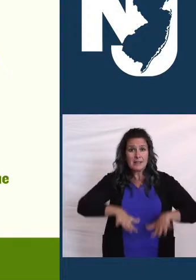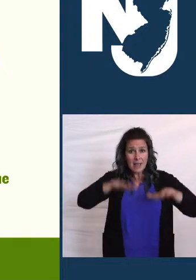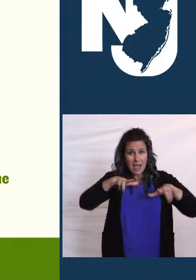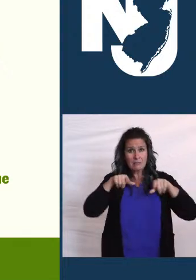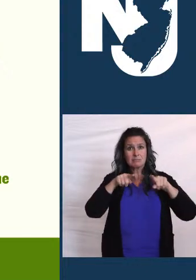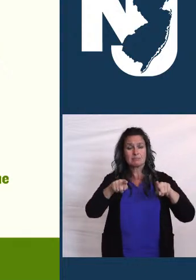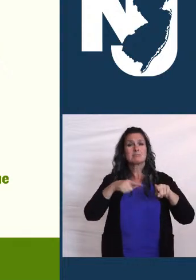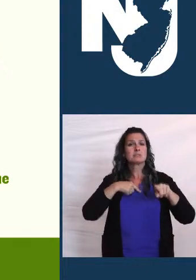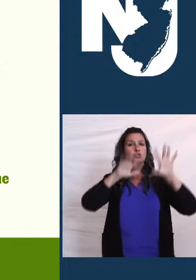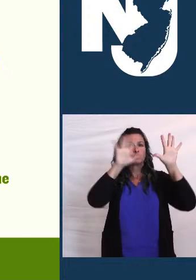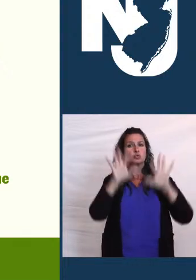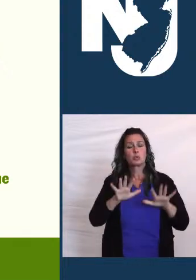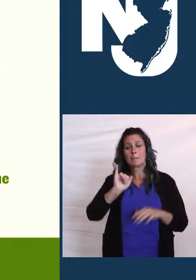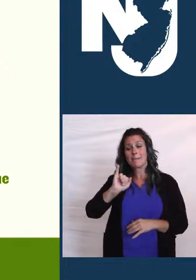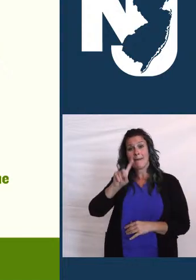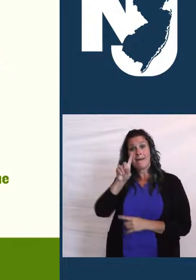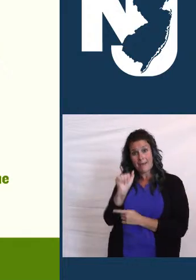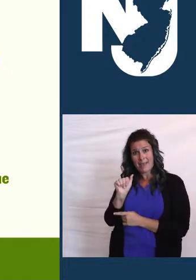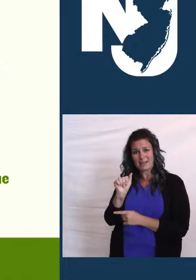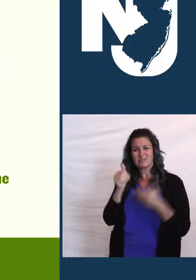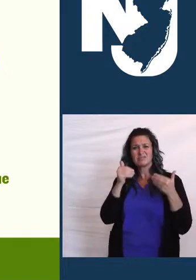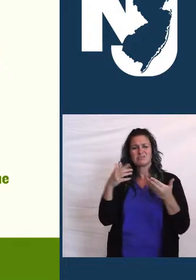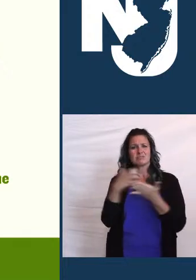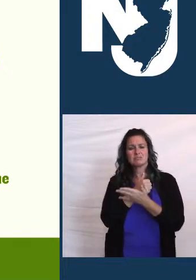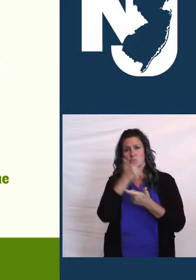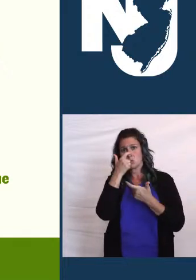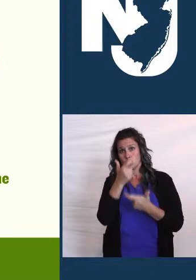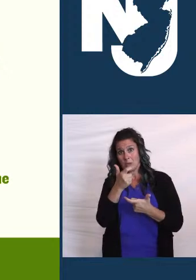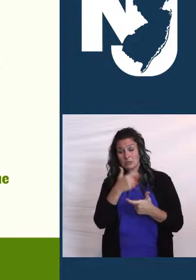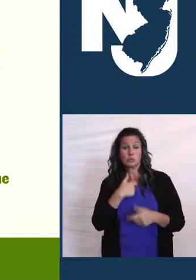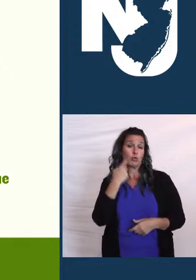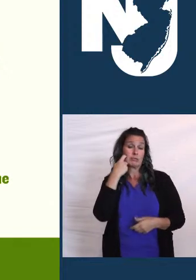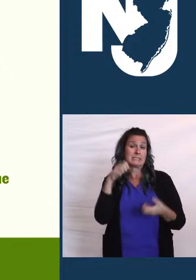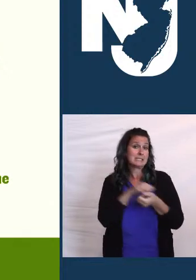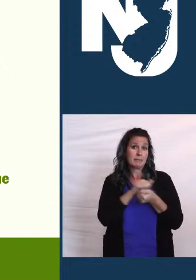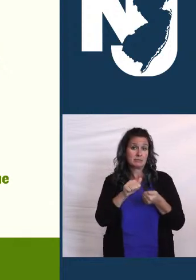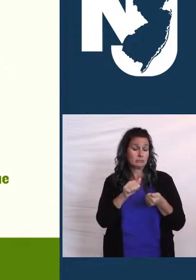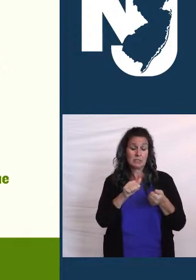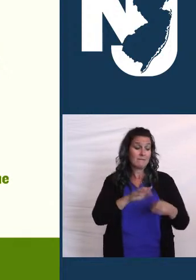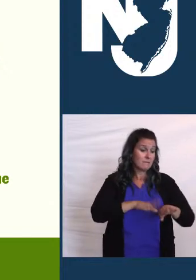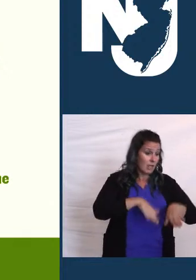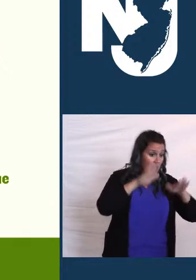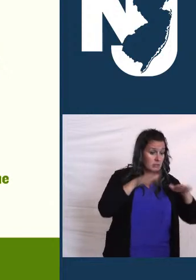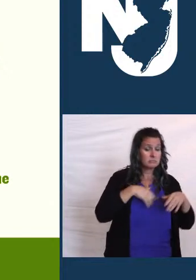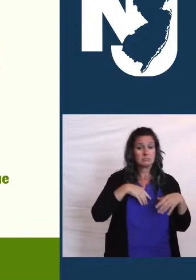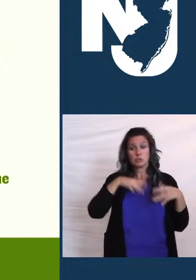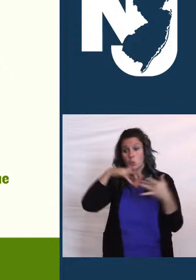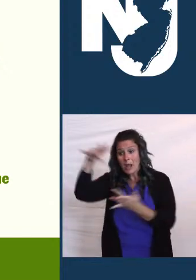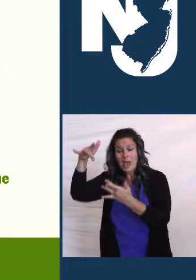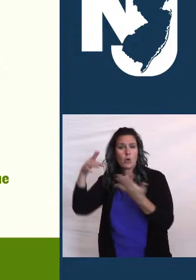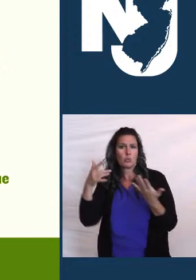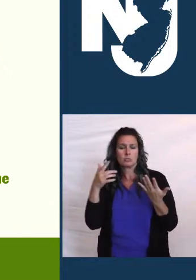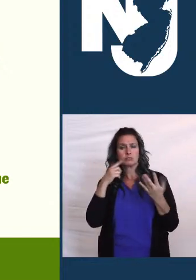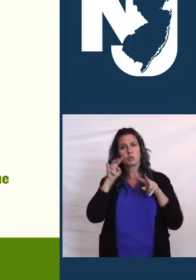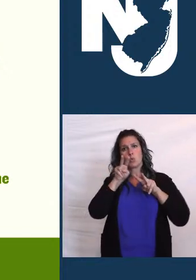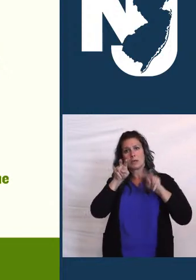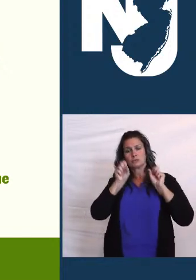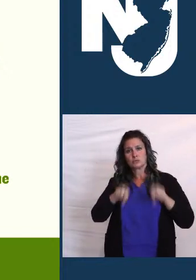from Tropical Storm Ida, or recent damage, period, flooding or otherwise.